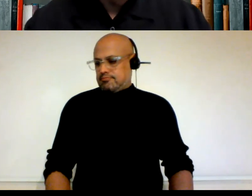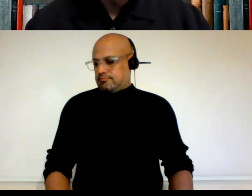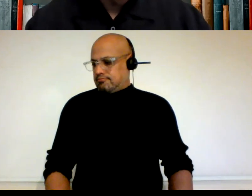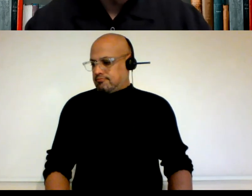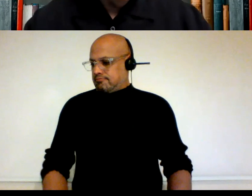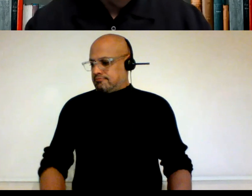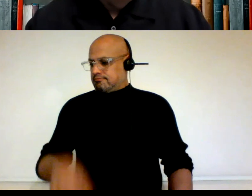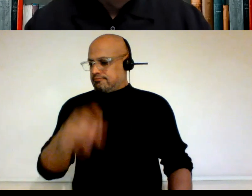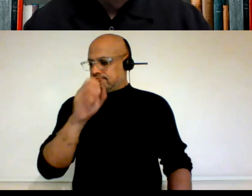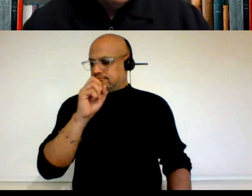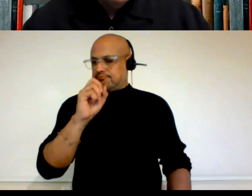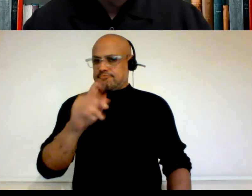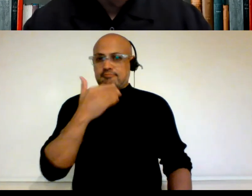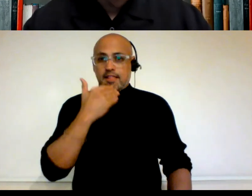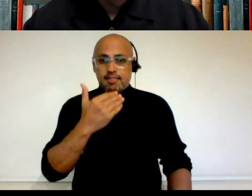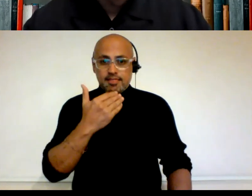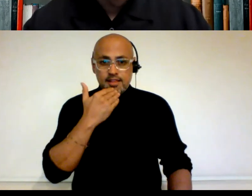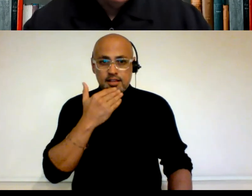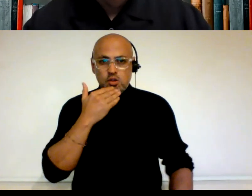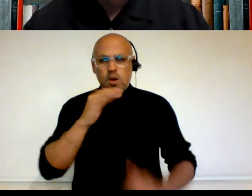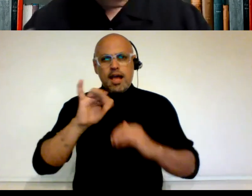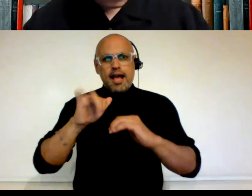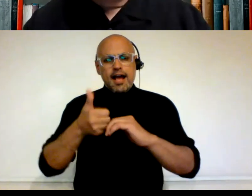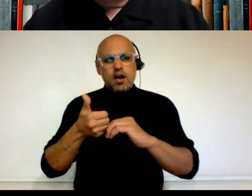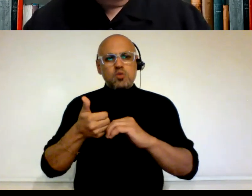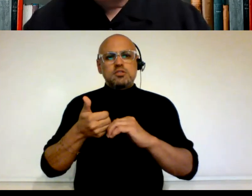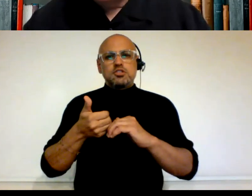Ok, gracias. ¿Y cómo va a Thank you.